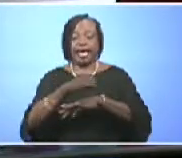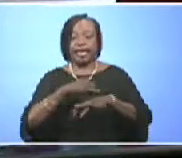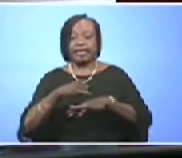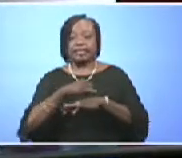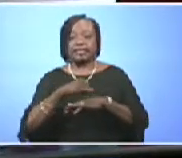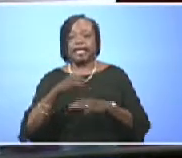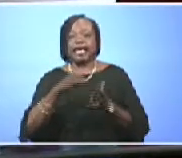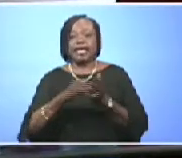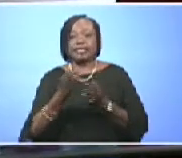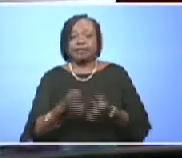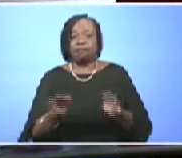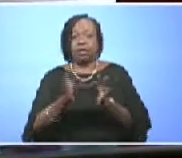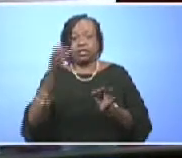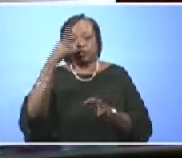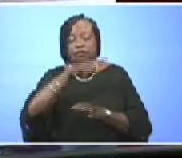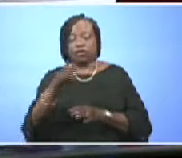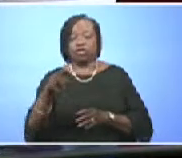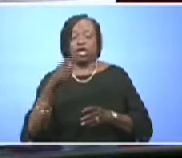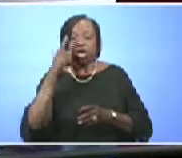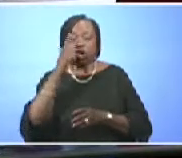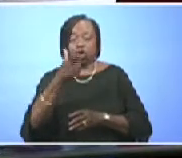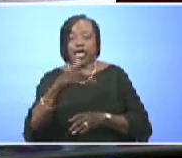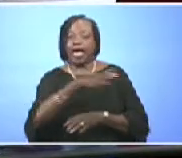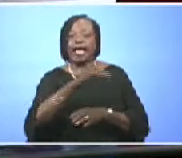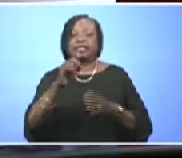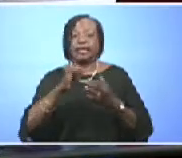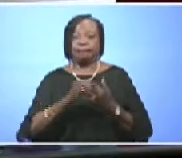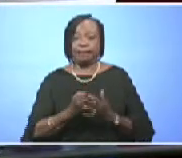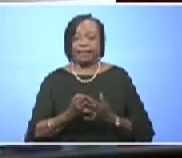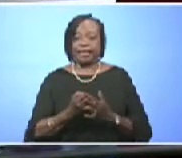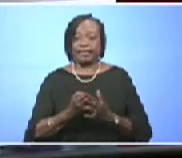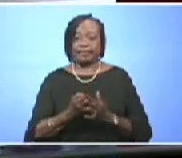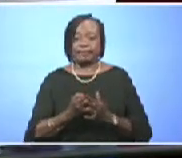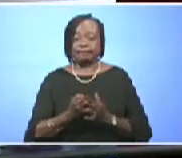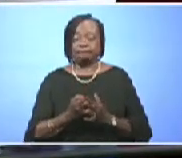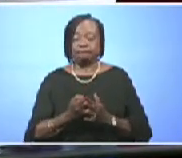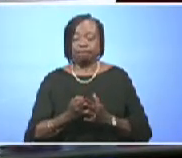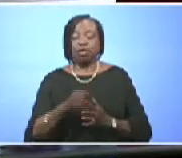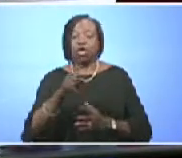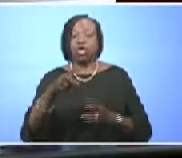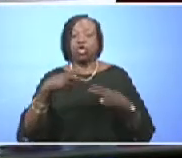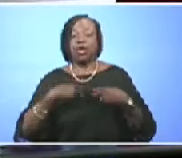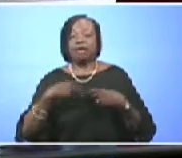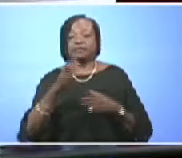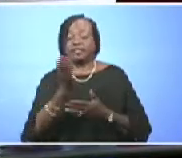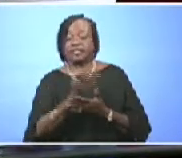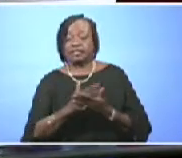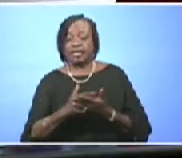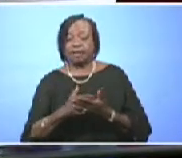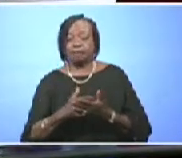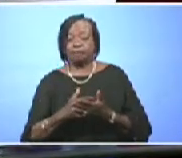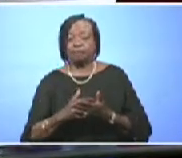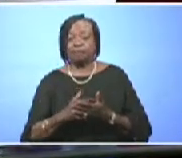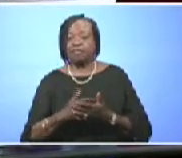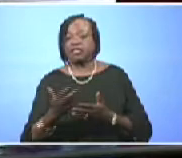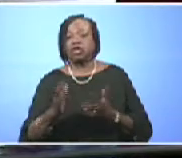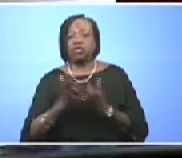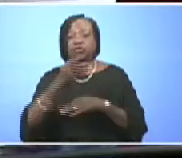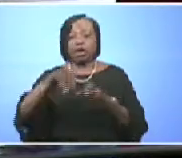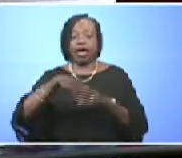It's going to be important for us to be able to implement them. You have some entities throughout the country